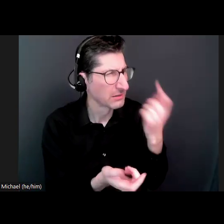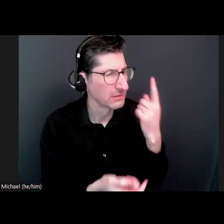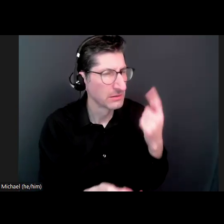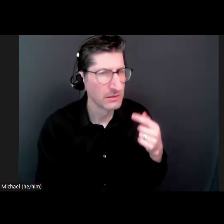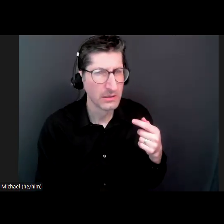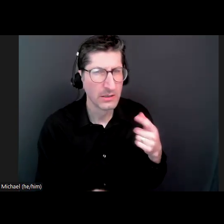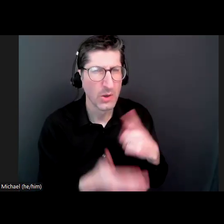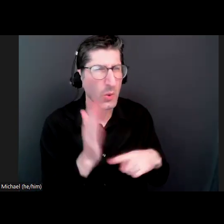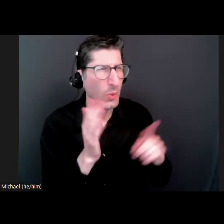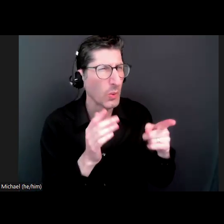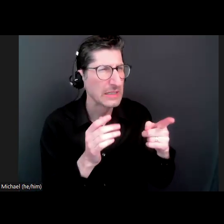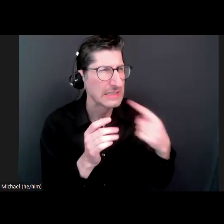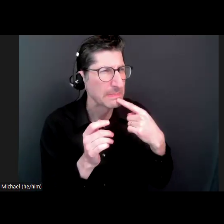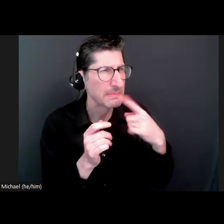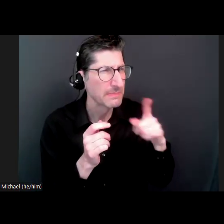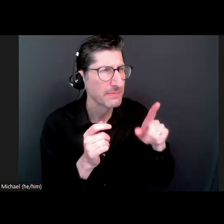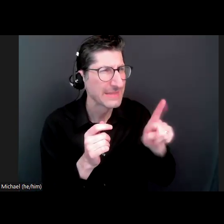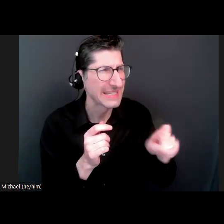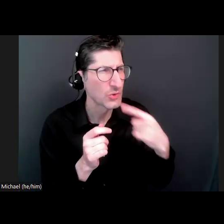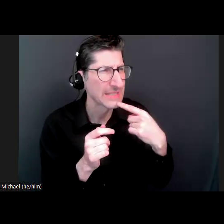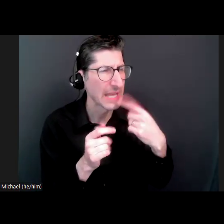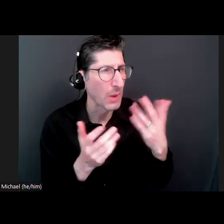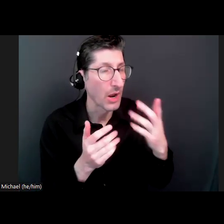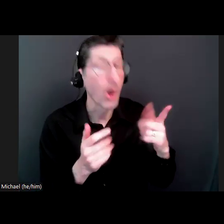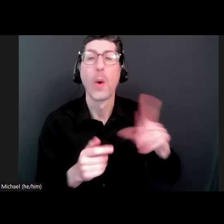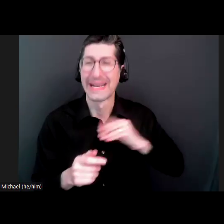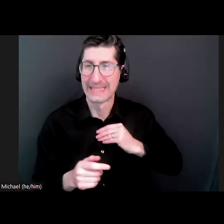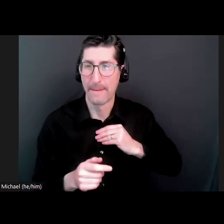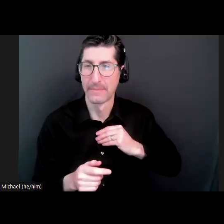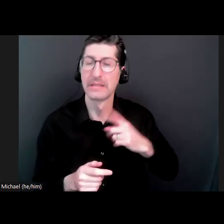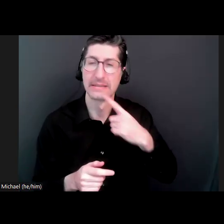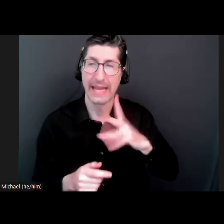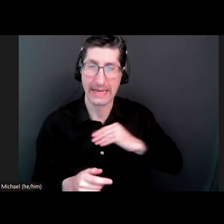What's the official language? Okay, accepted. Great.